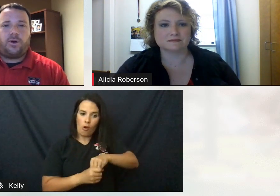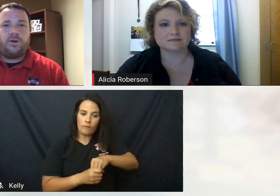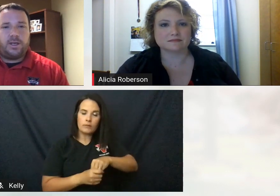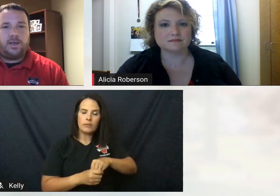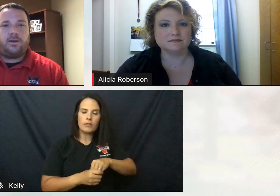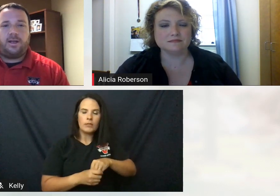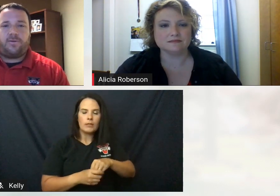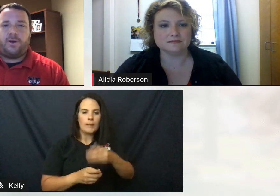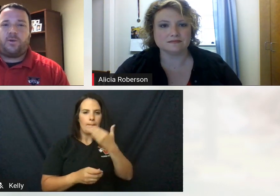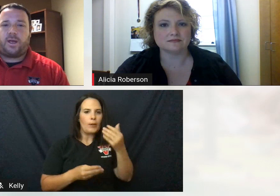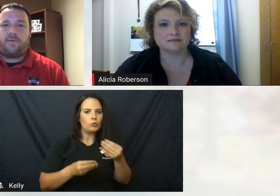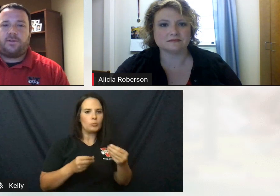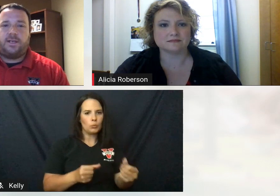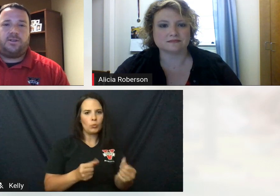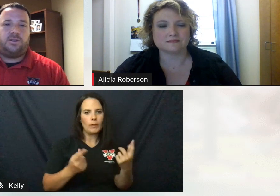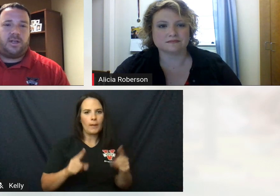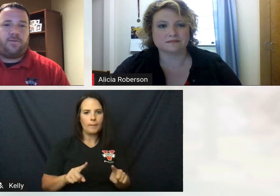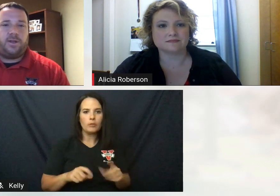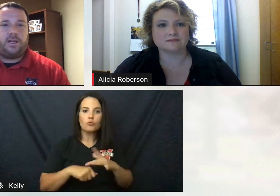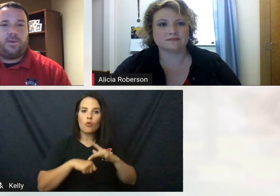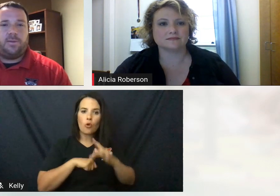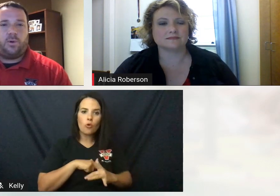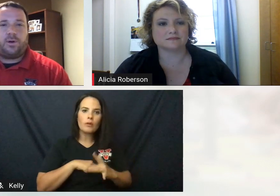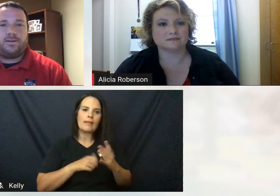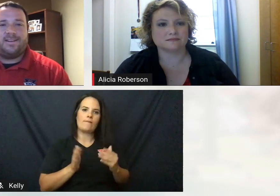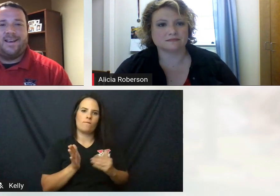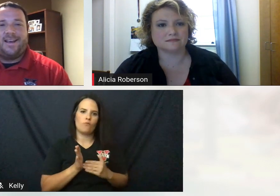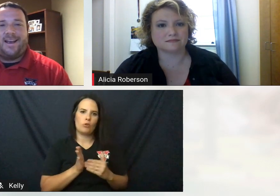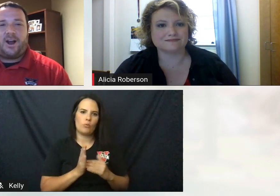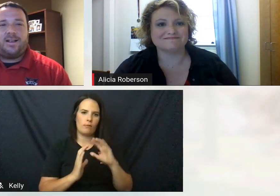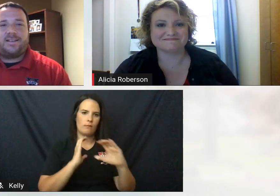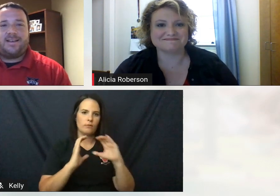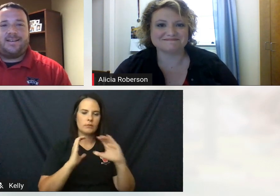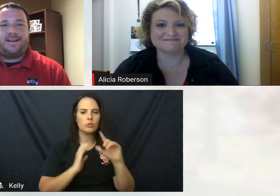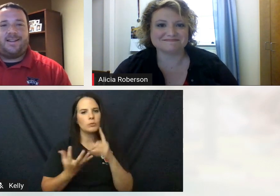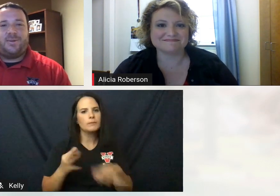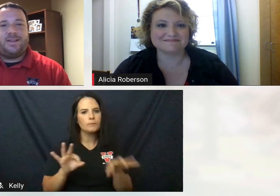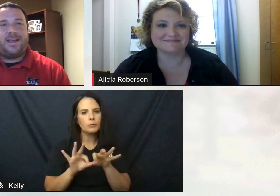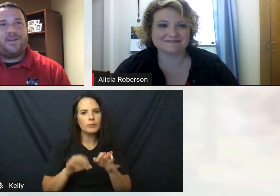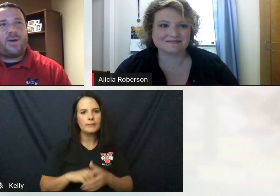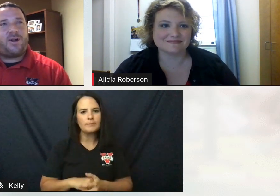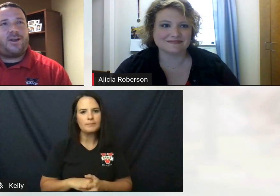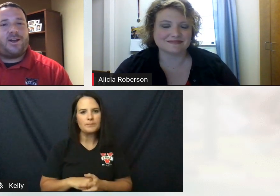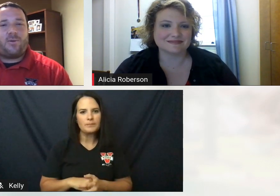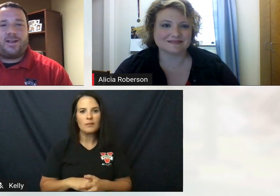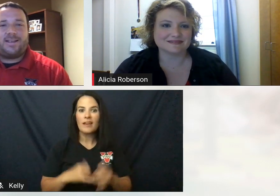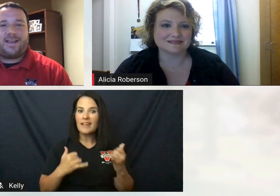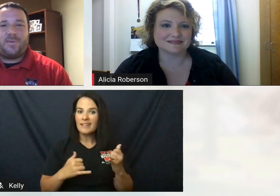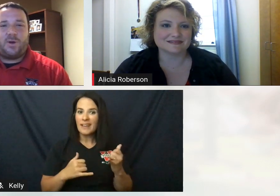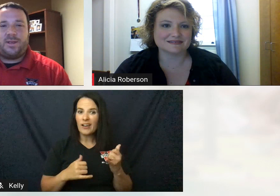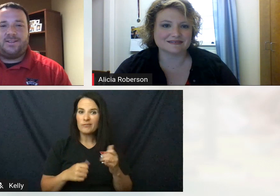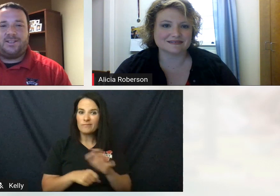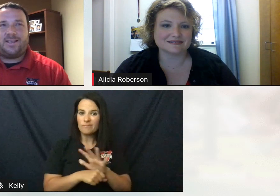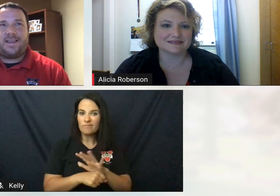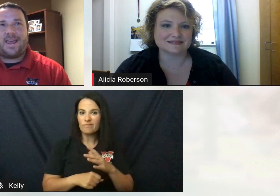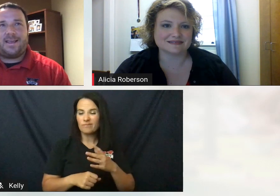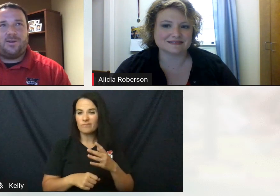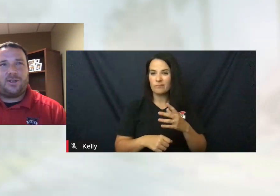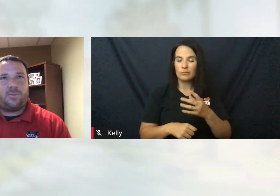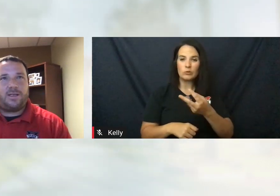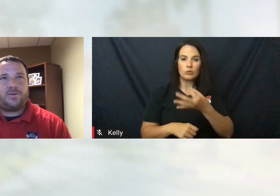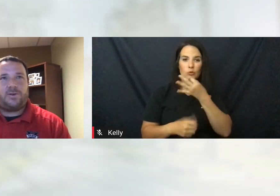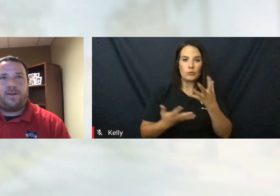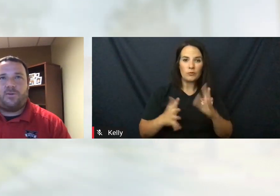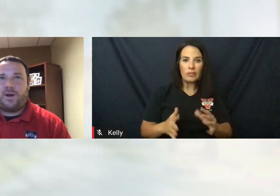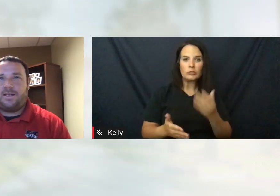student. So early and frequent conversations are definitely going to be important. All right, it's getting a little bit late in the webinar here. I want to take a moment and just say thank